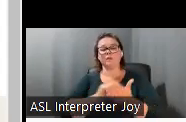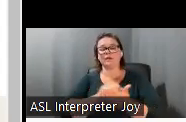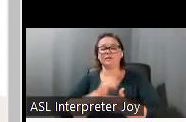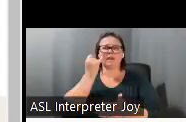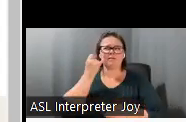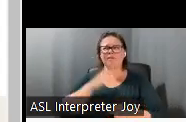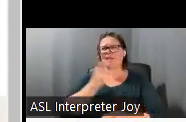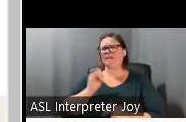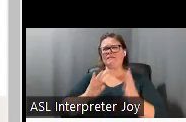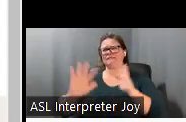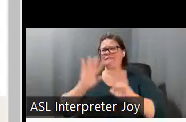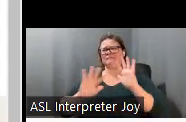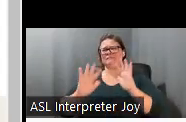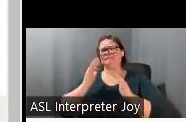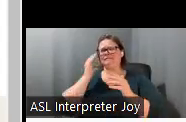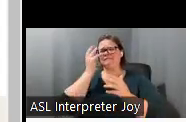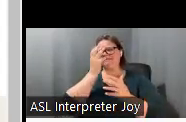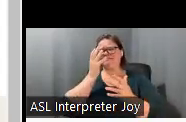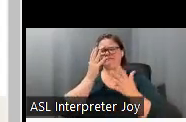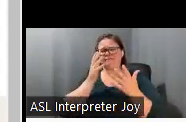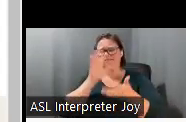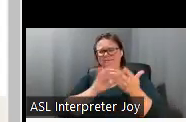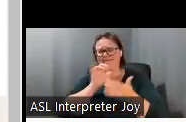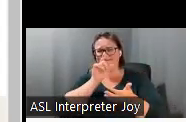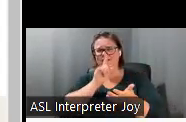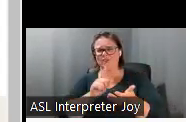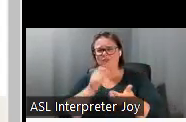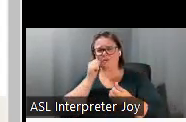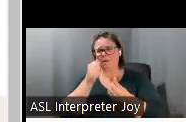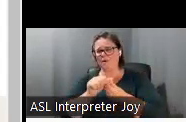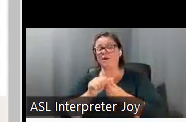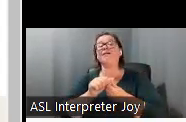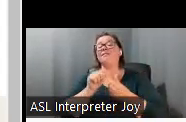remember what I said, that's perfectly fine, because on HB 101,